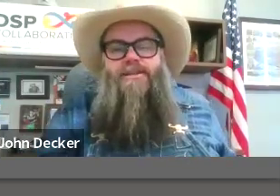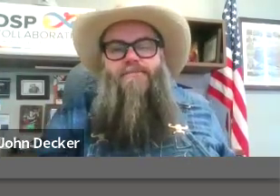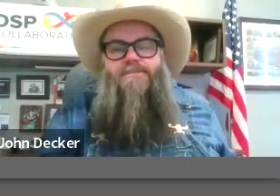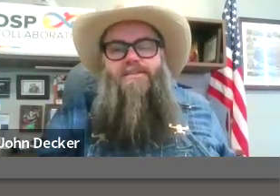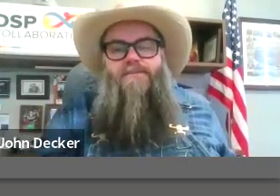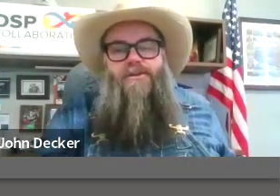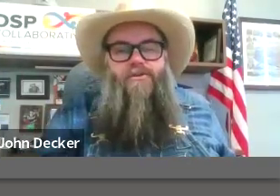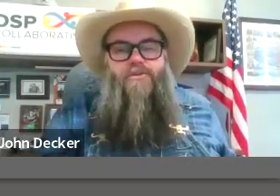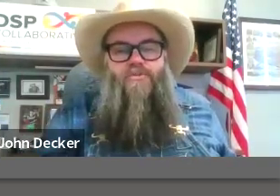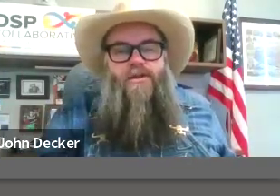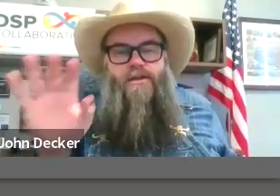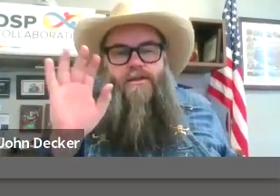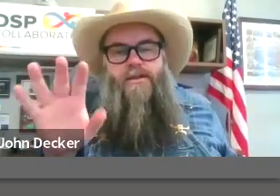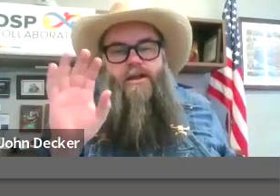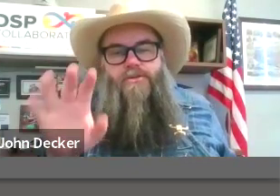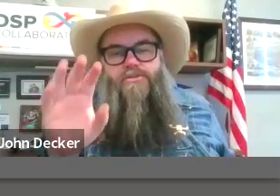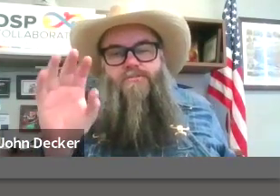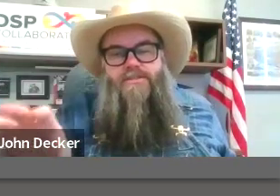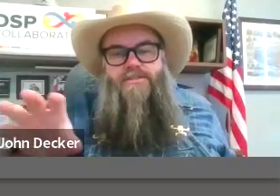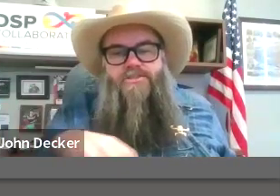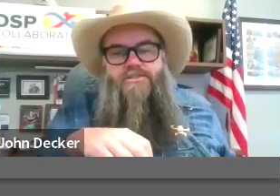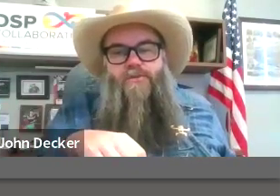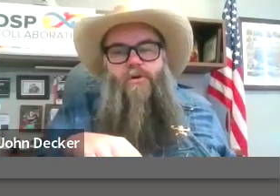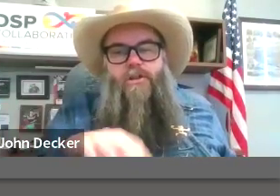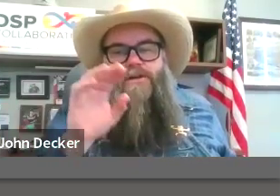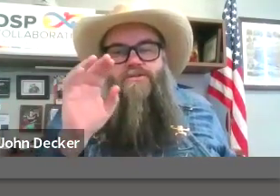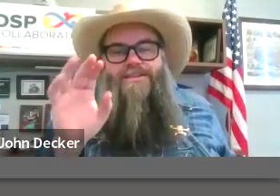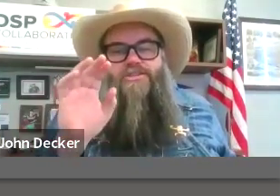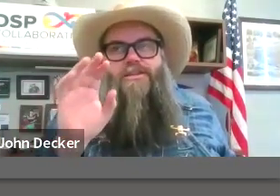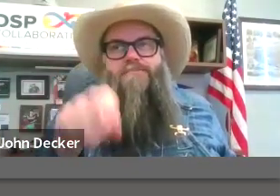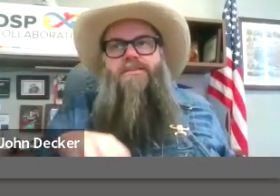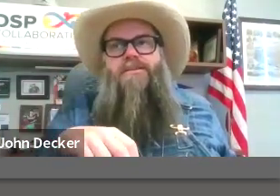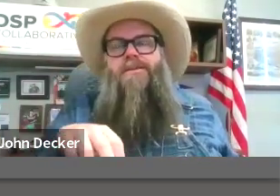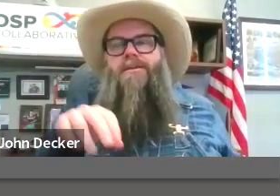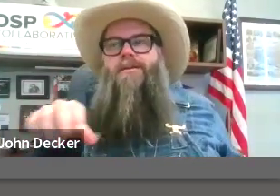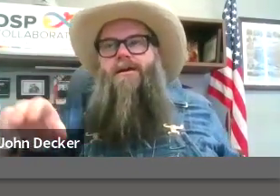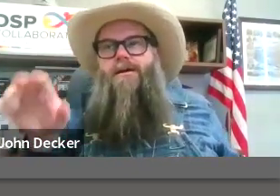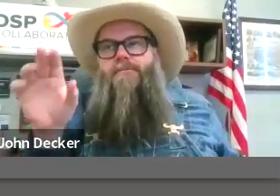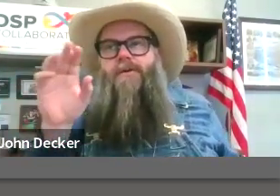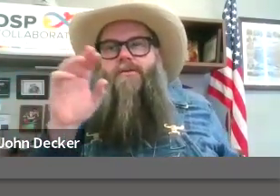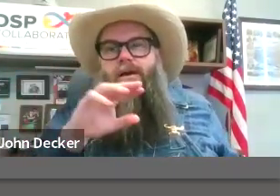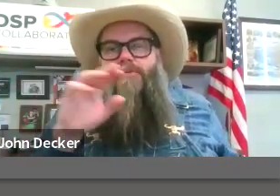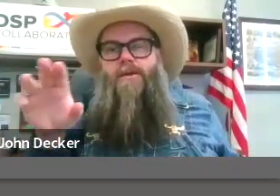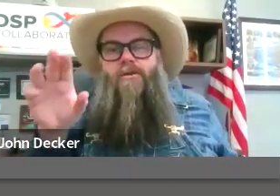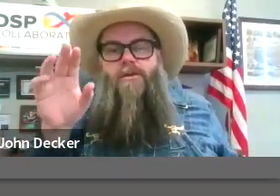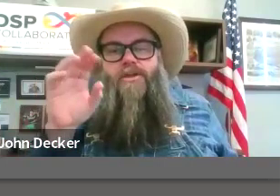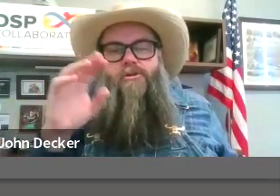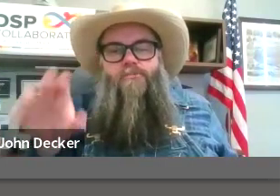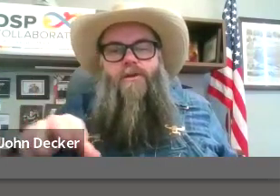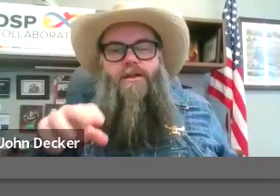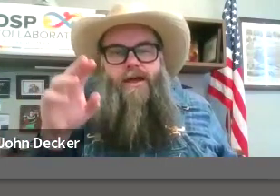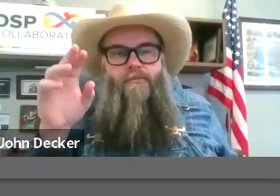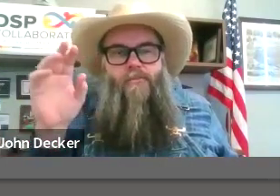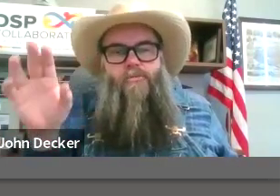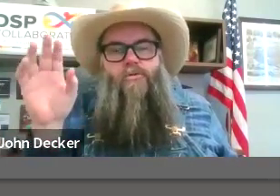getting Station MD vendored, which we're going to come and do some presentations for you all about Station MD, about how we are going